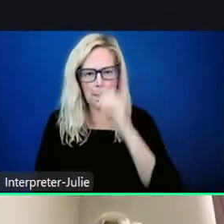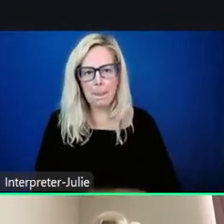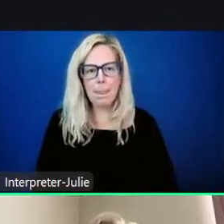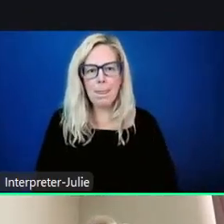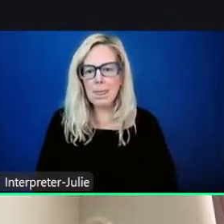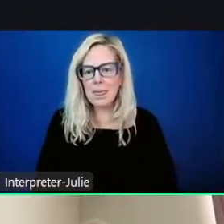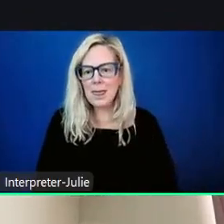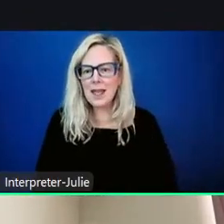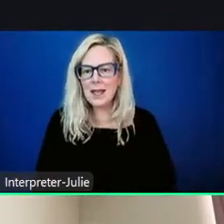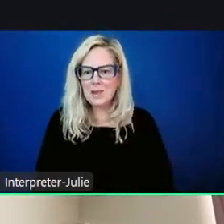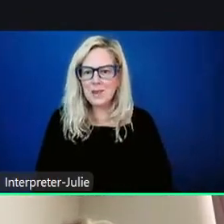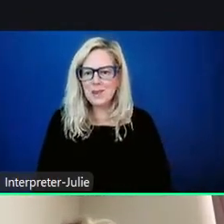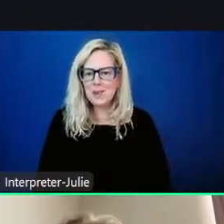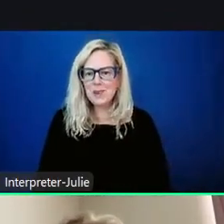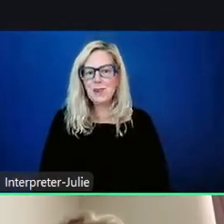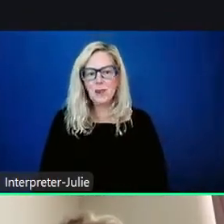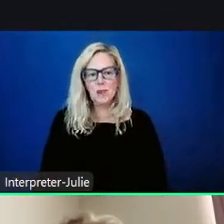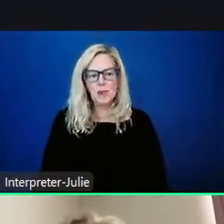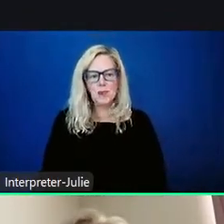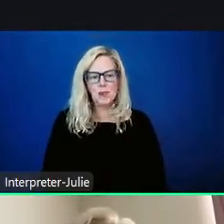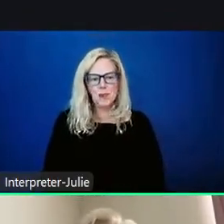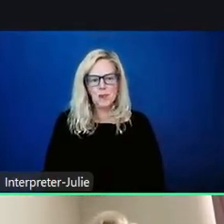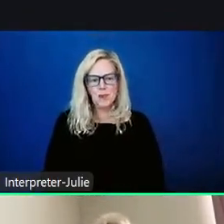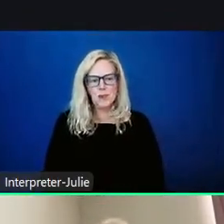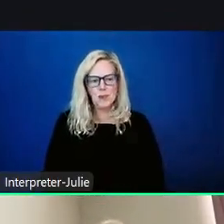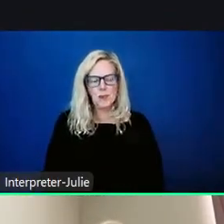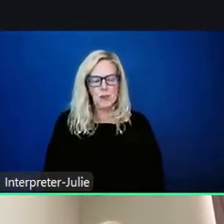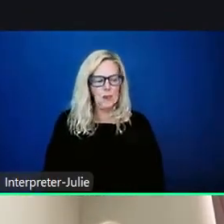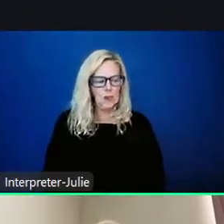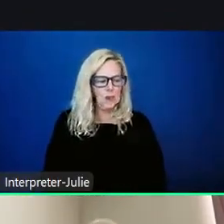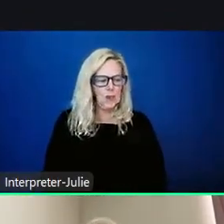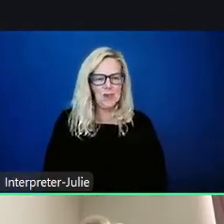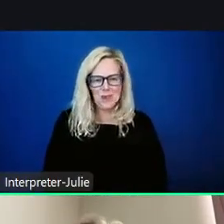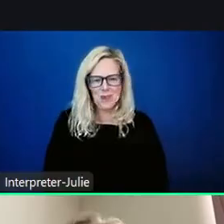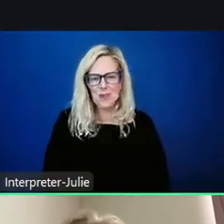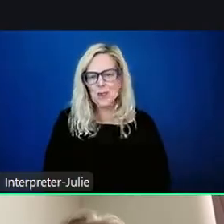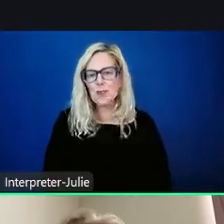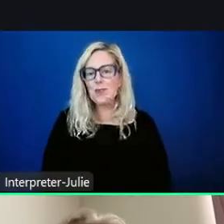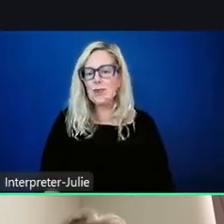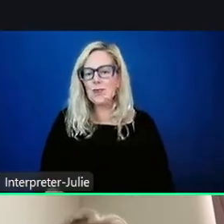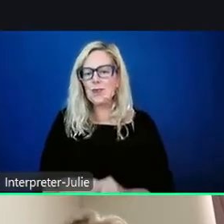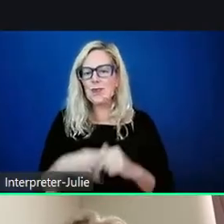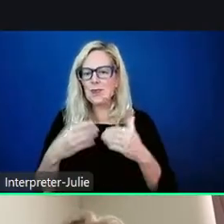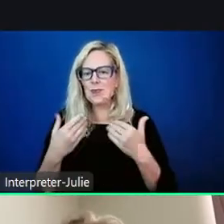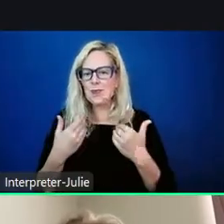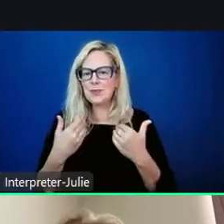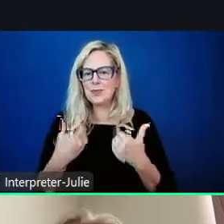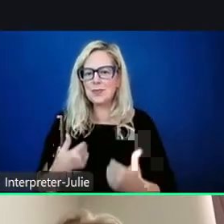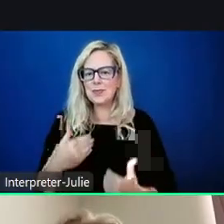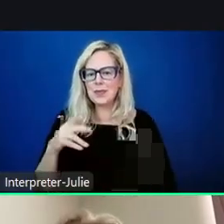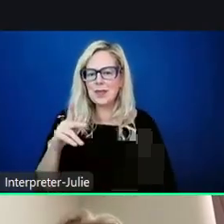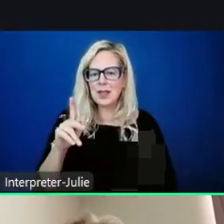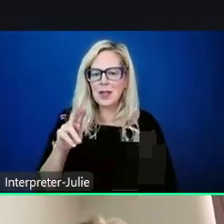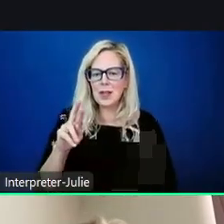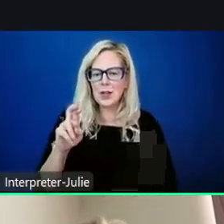All right, so my name is Kristen Blomquist-Liu, and I have been an occupational therapy assistant for